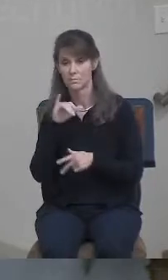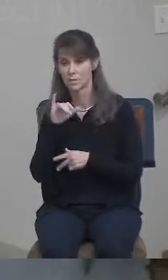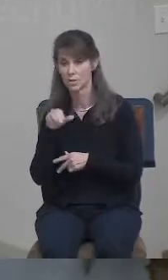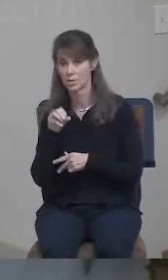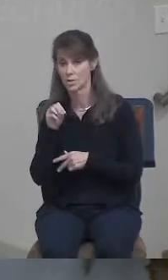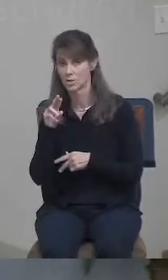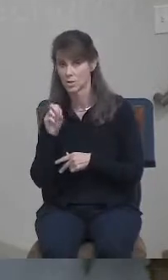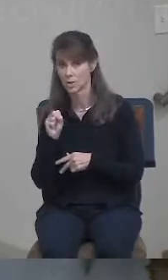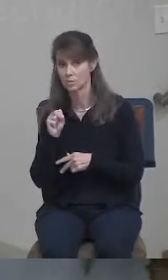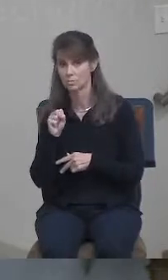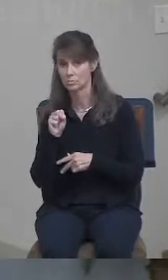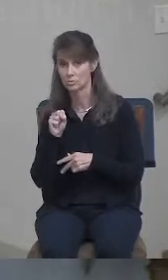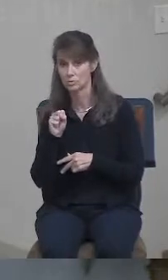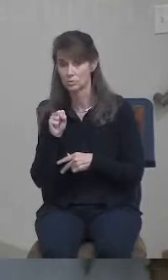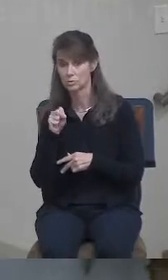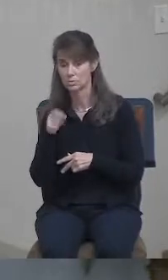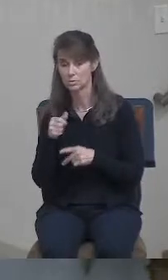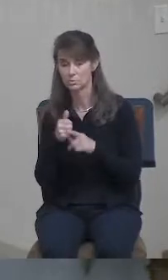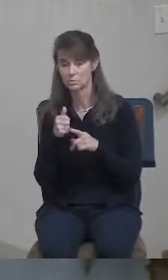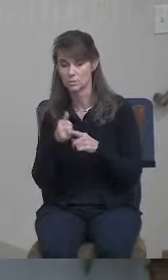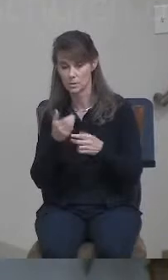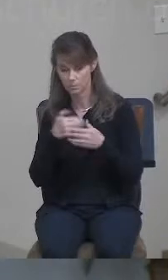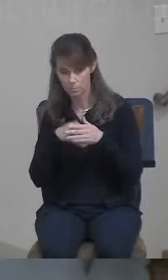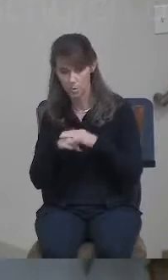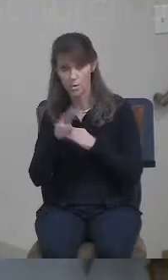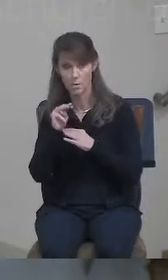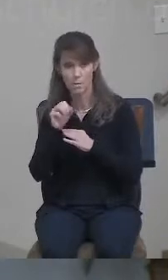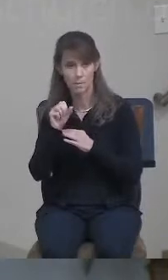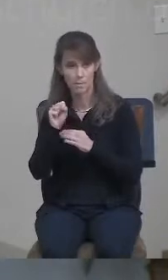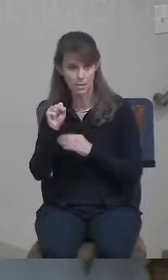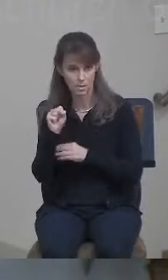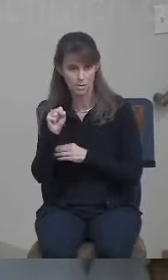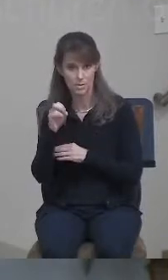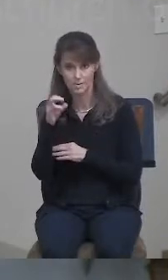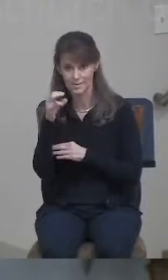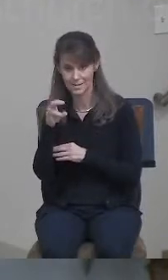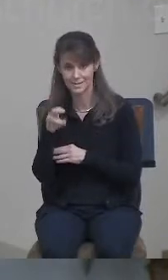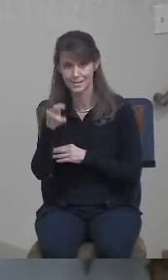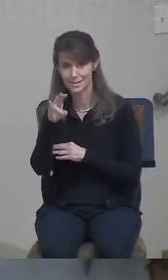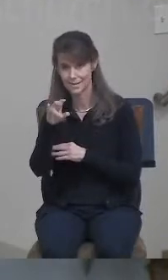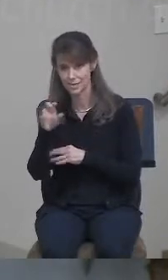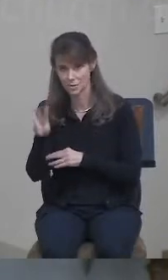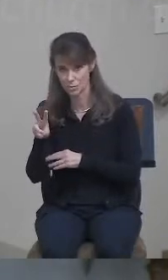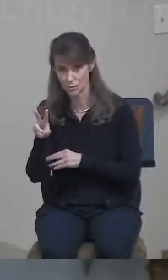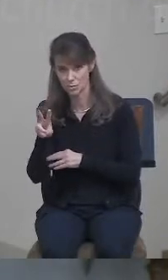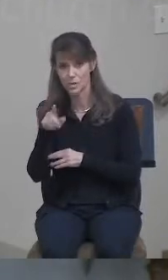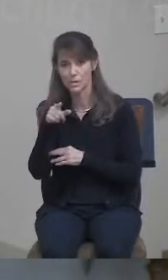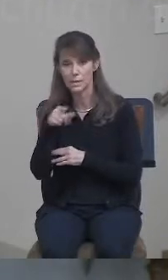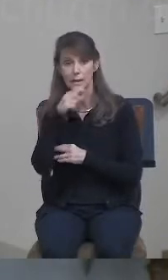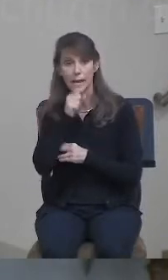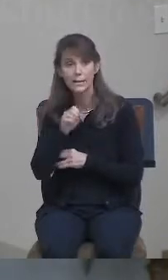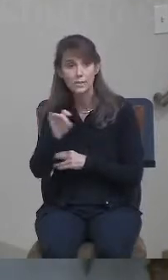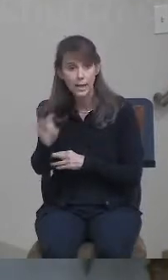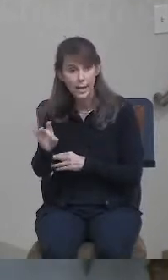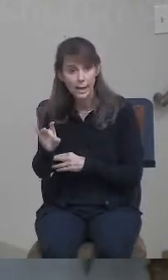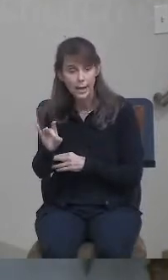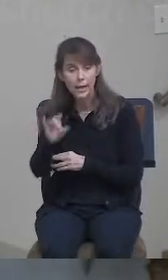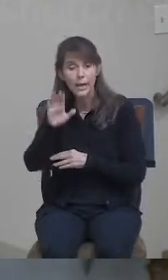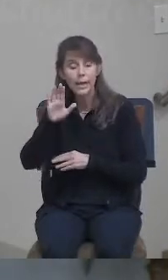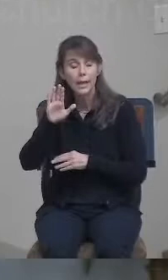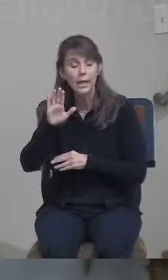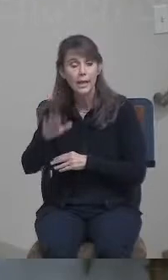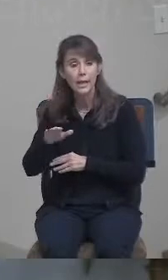in Massachusetts in 1772, 3 years younger than Smith. When he was 8 years old, his parents moved to